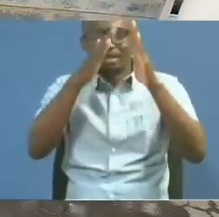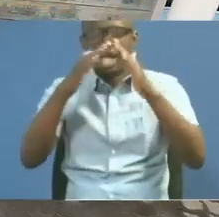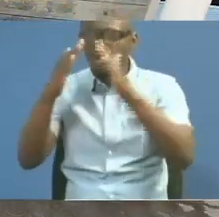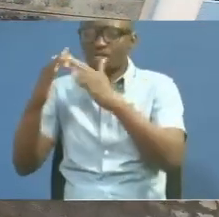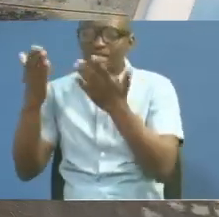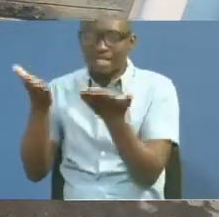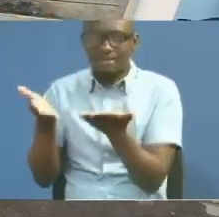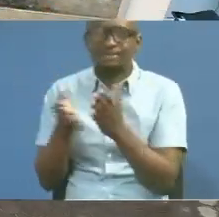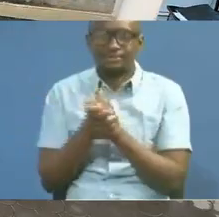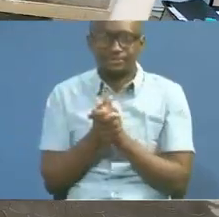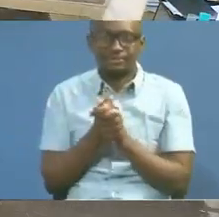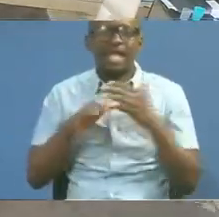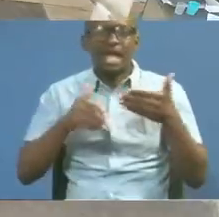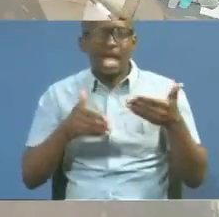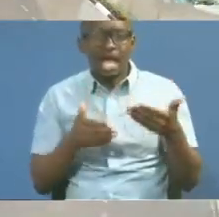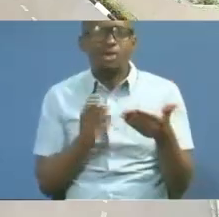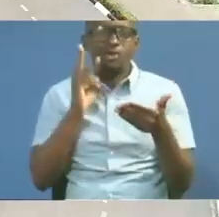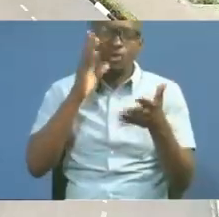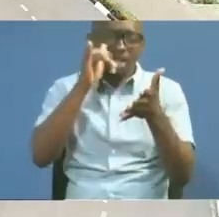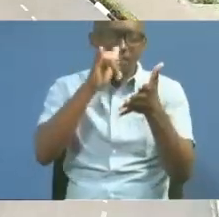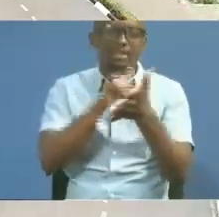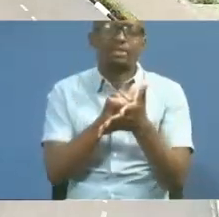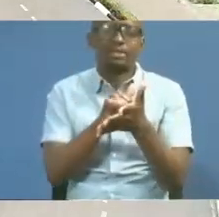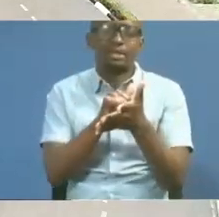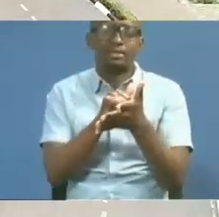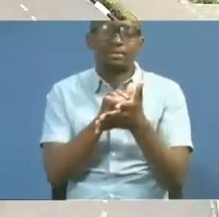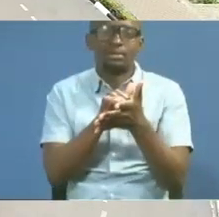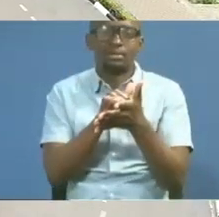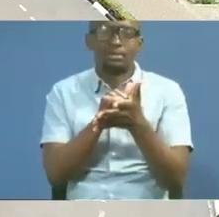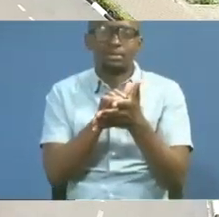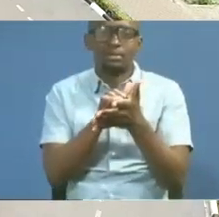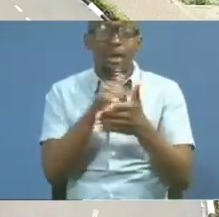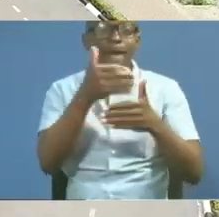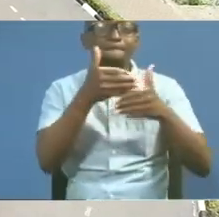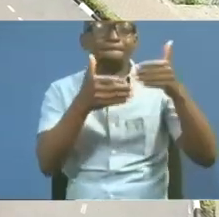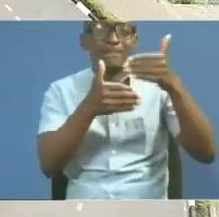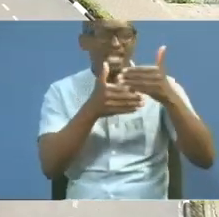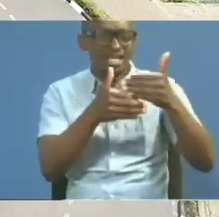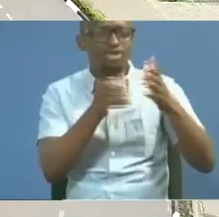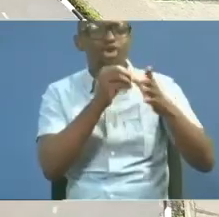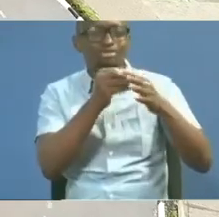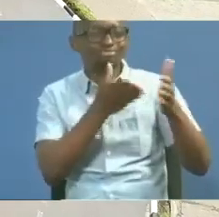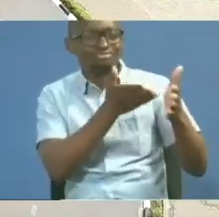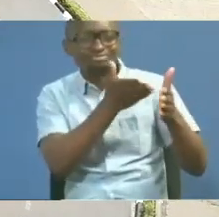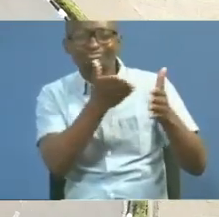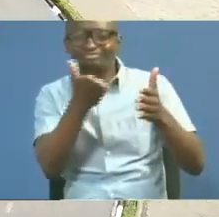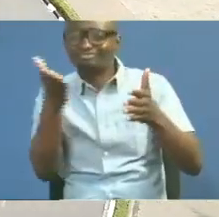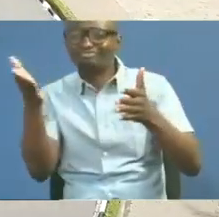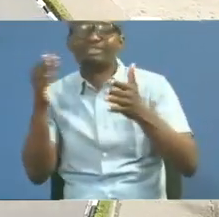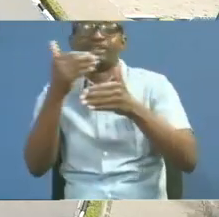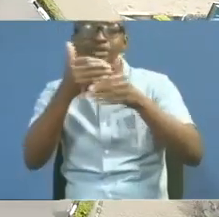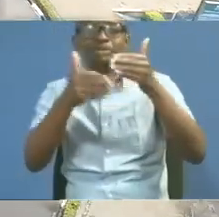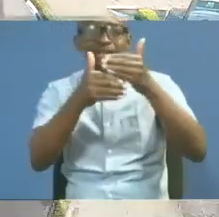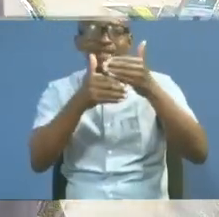facility once it's put up. How will that building or those